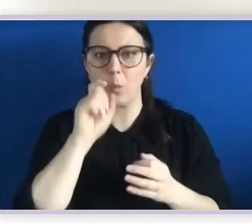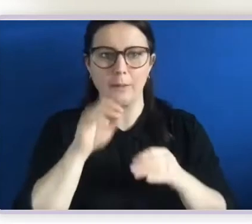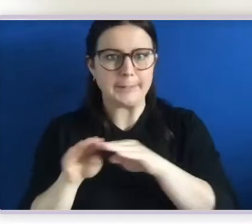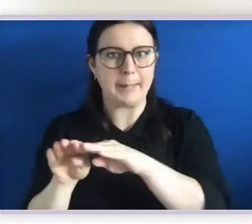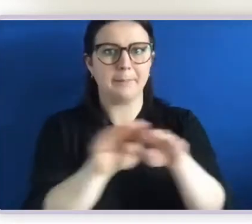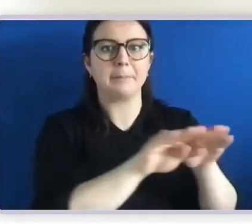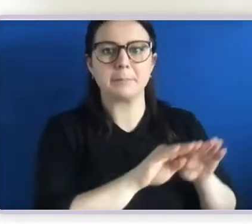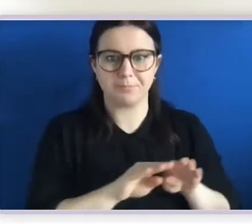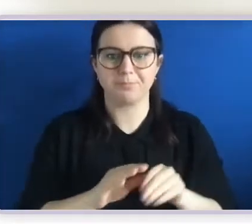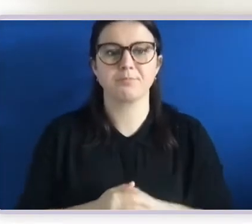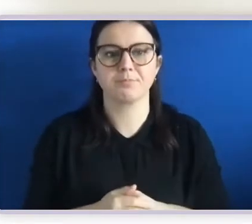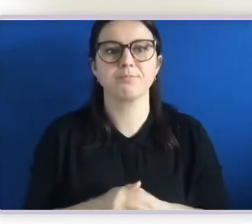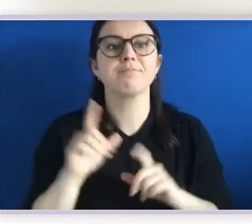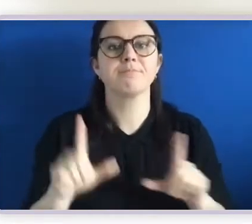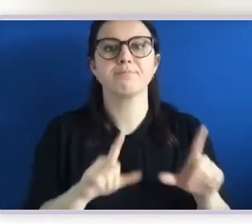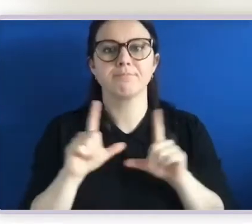Slide 6.